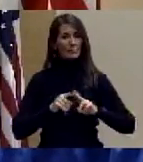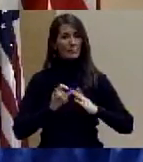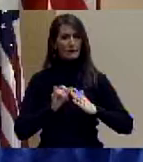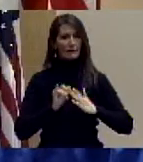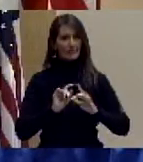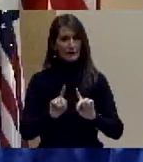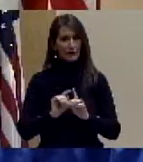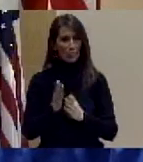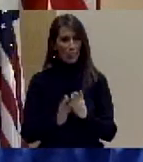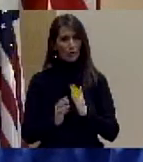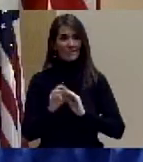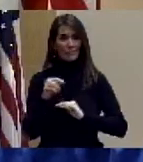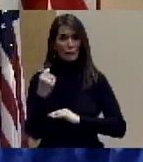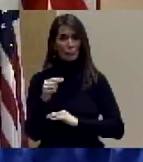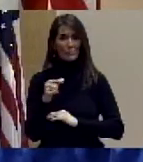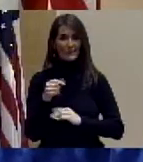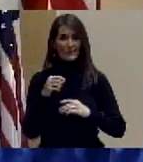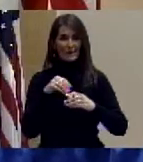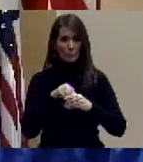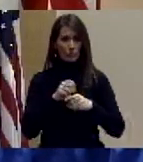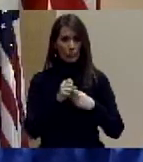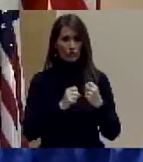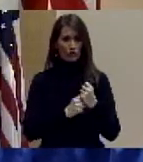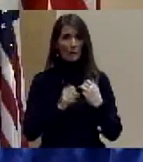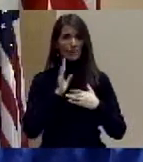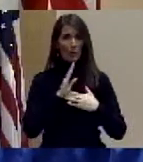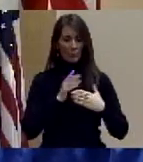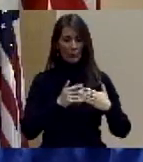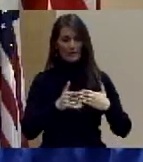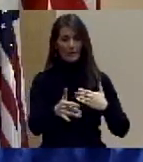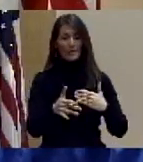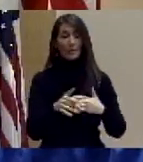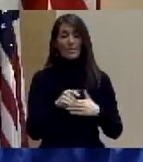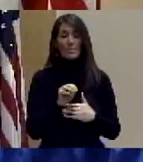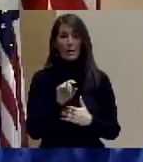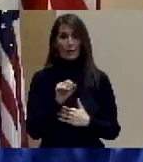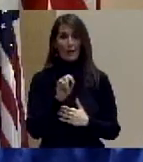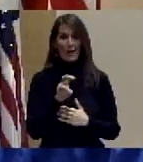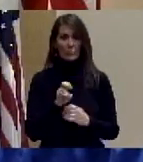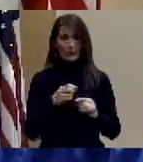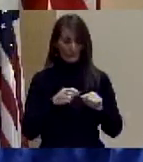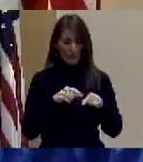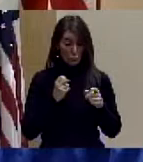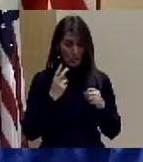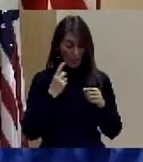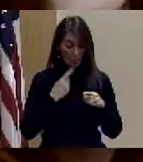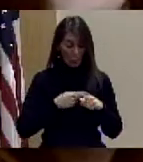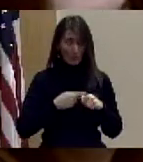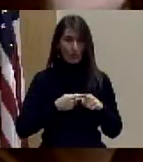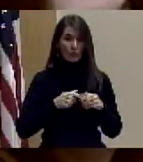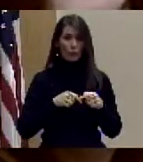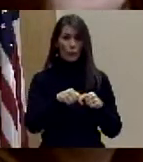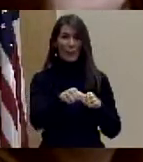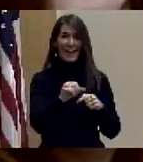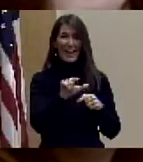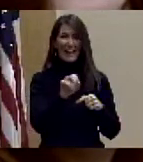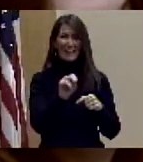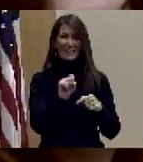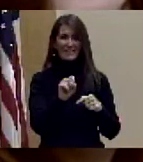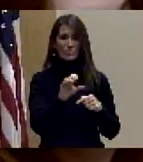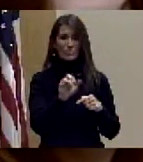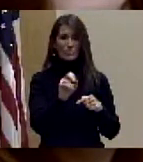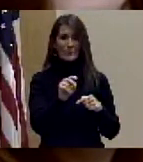Infrastructure Project that will ultimately line Monroe Avenue from the 12 Corners to Allen's Creek Road, or as we like to look at